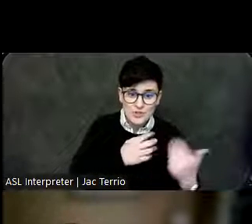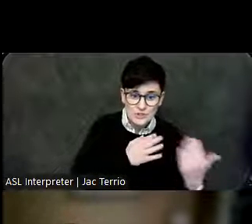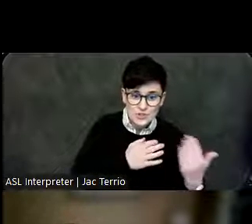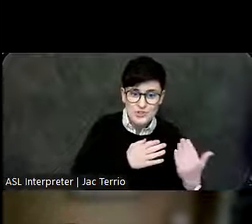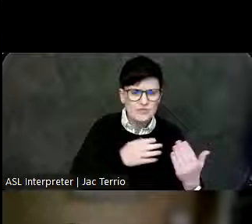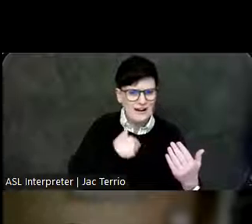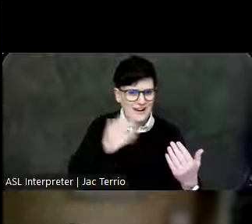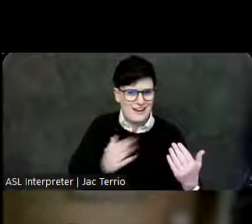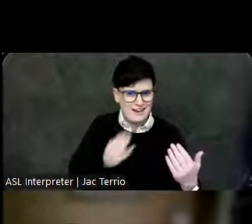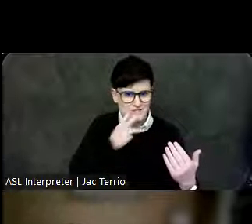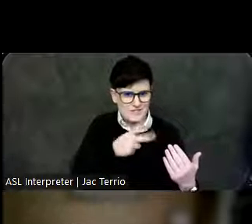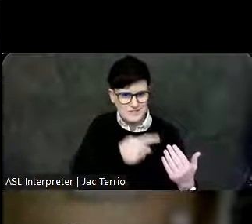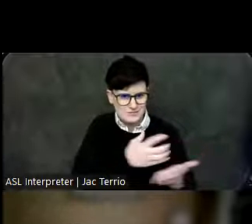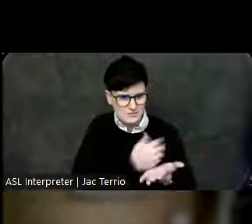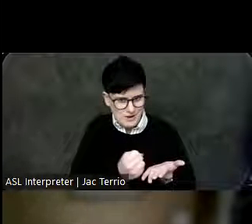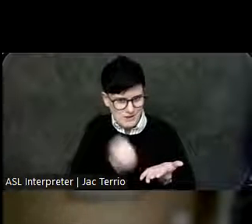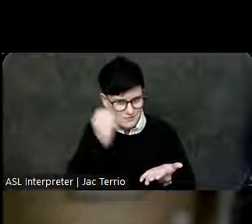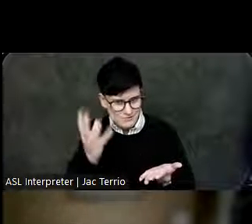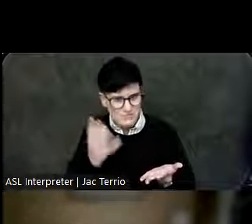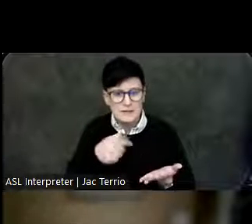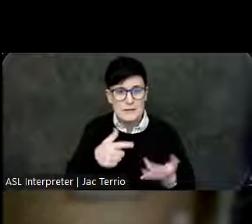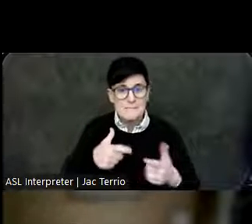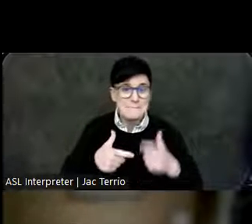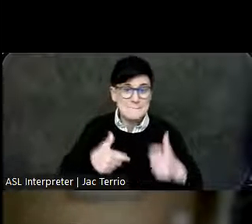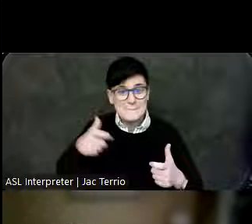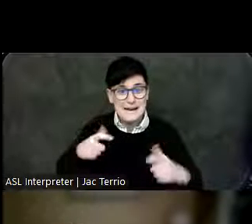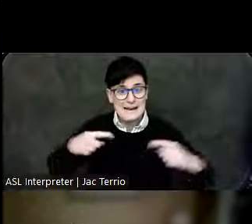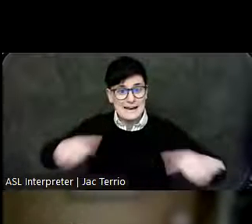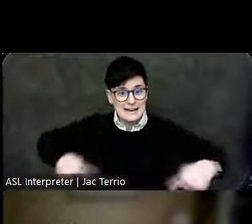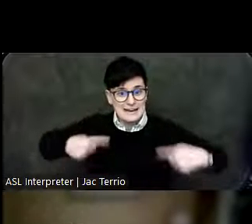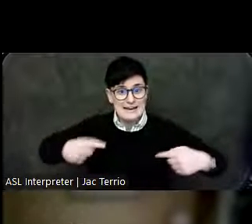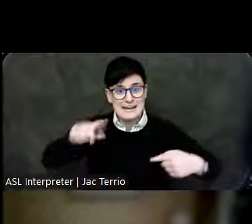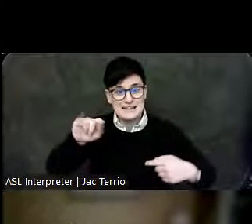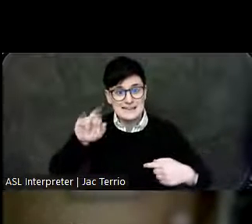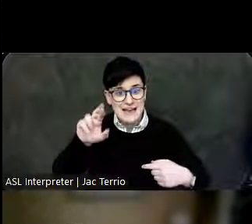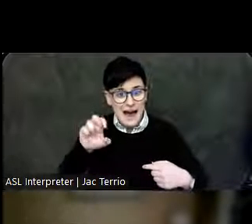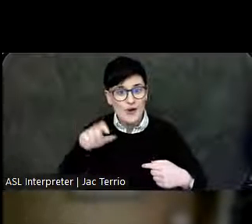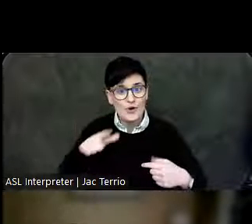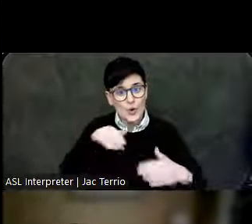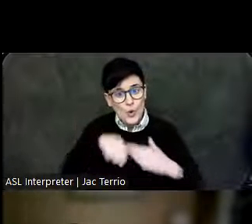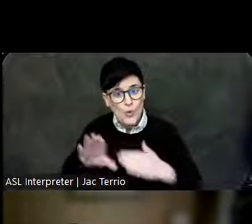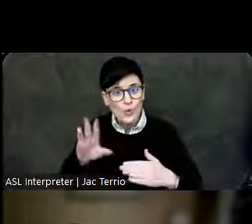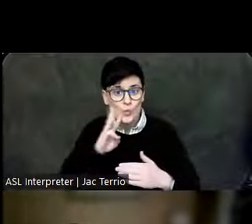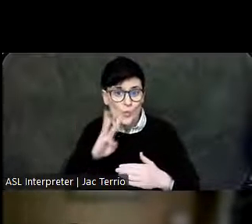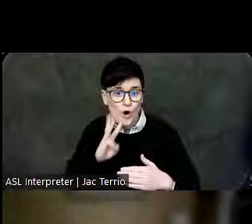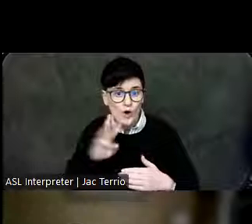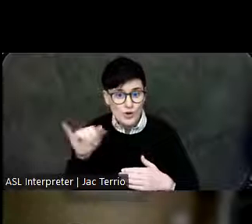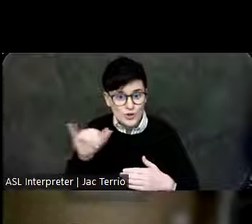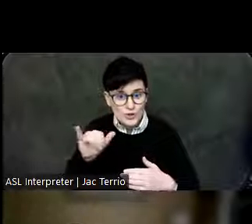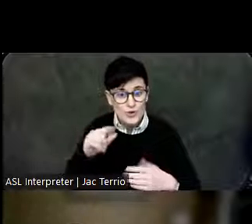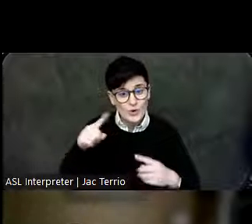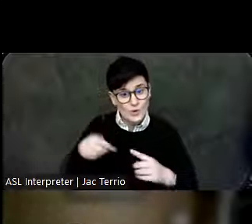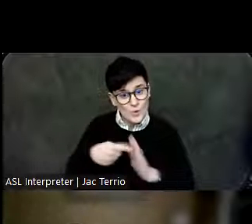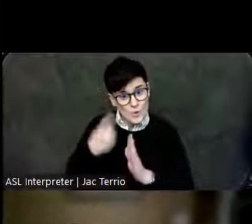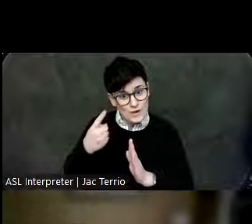the ones with the really big tires. They go in the water. So you don't like once you transfer into that wheelchair, you